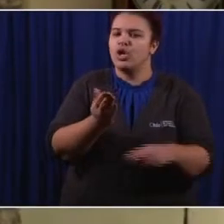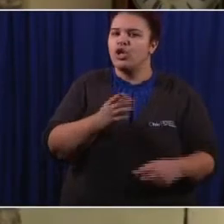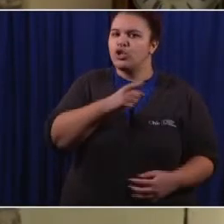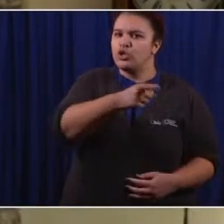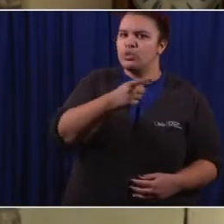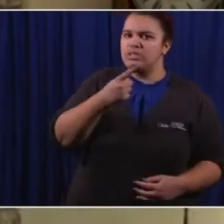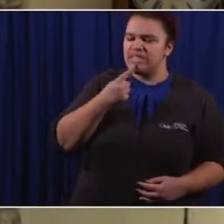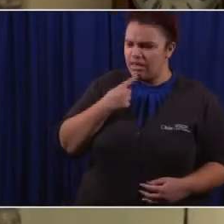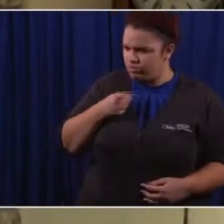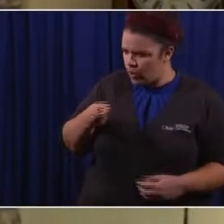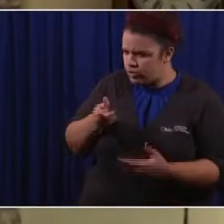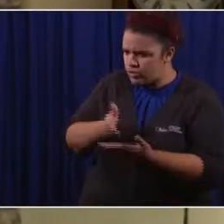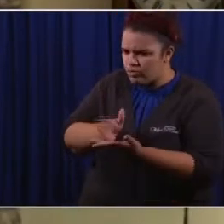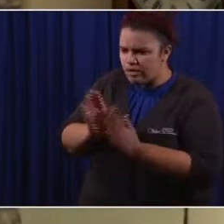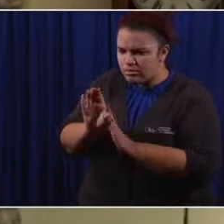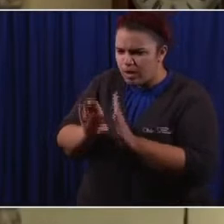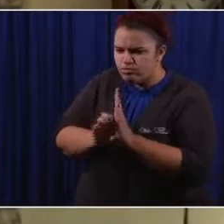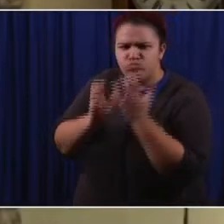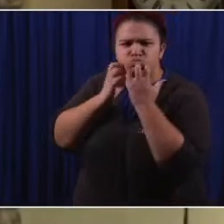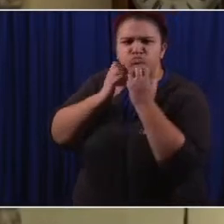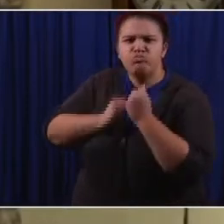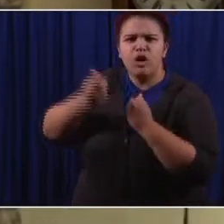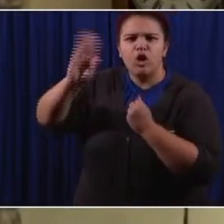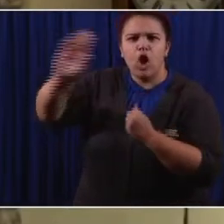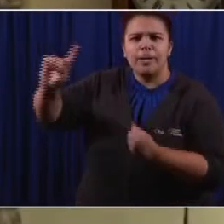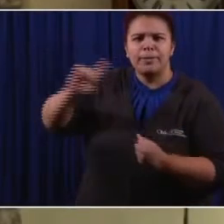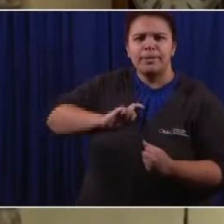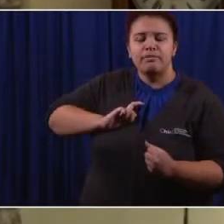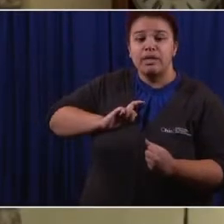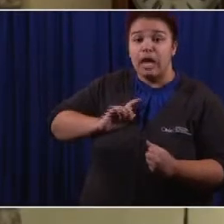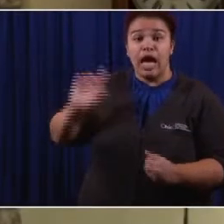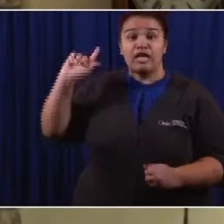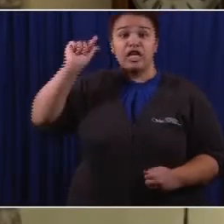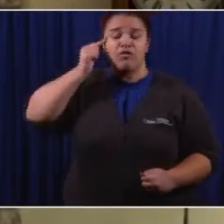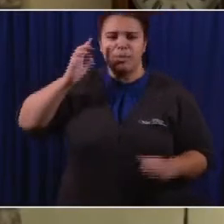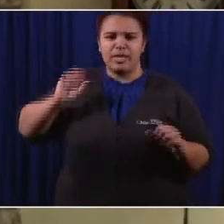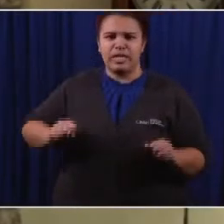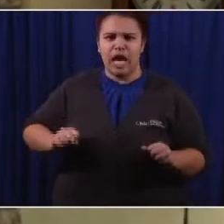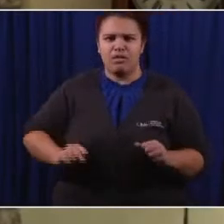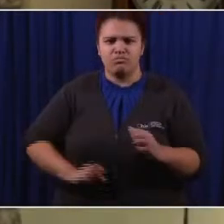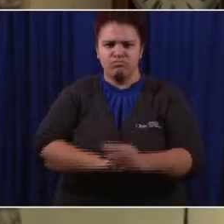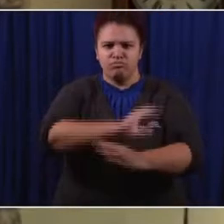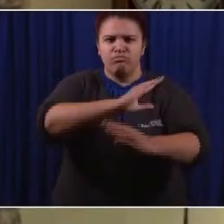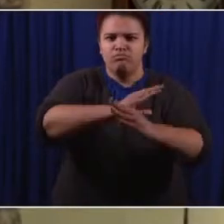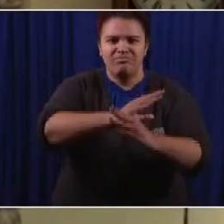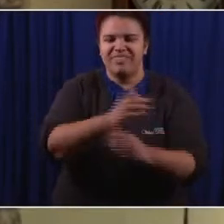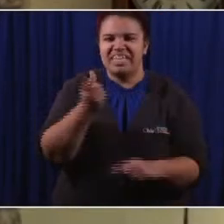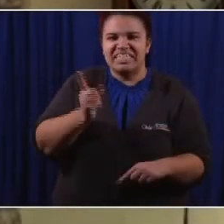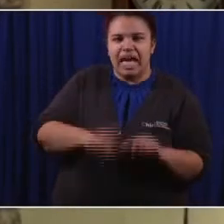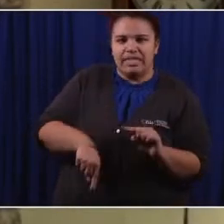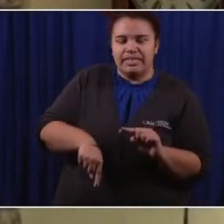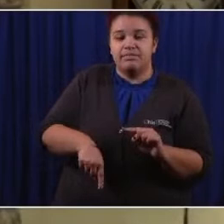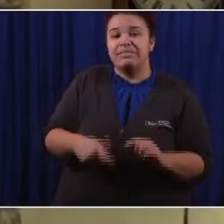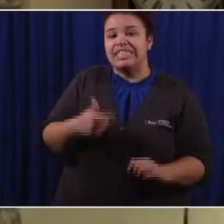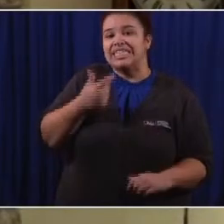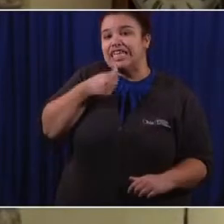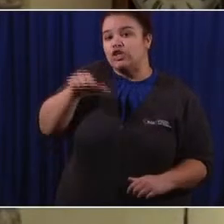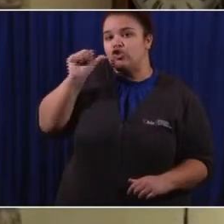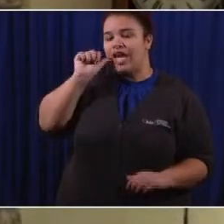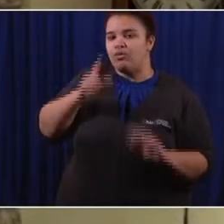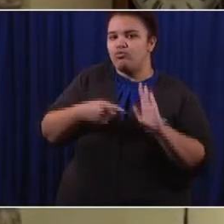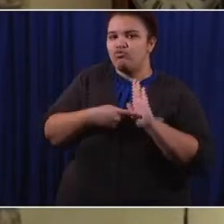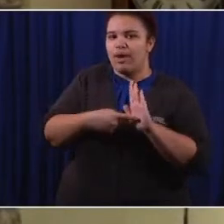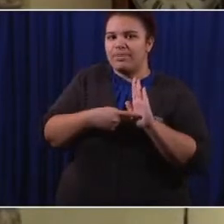God-given and government powers are not unfettered in halting them. Yesterday, Representative Grendell announced a bill that seeks to lift the